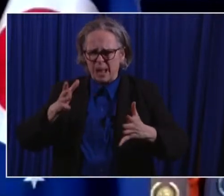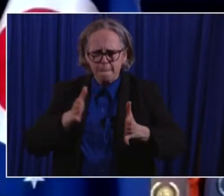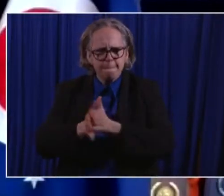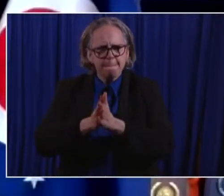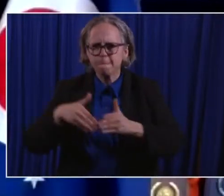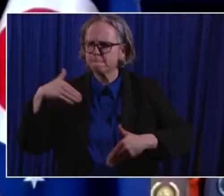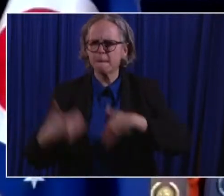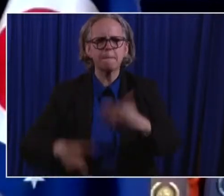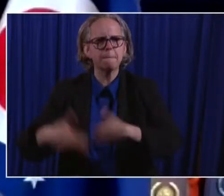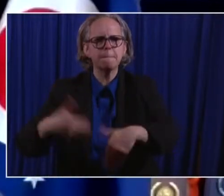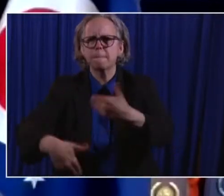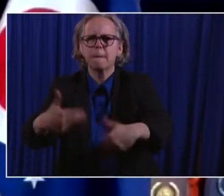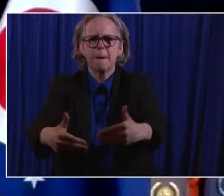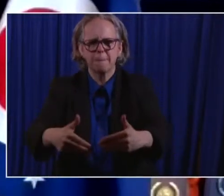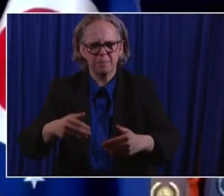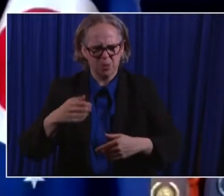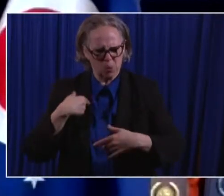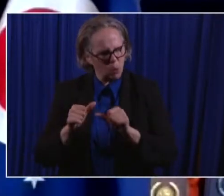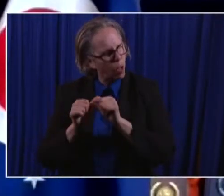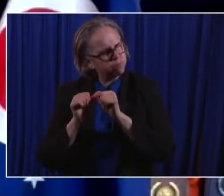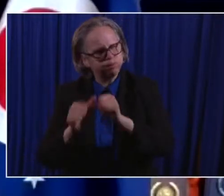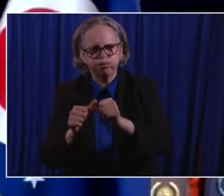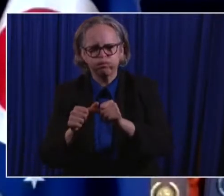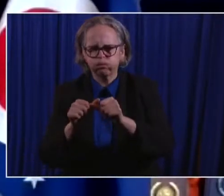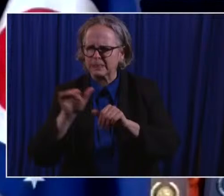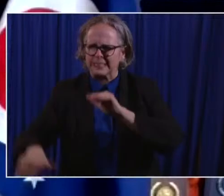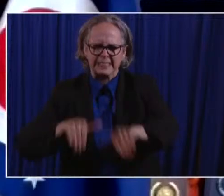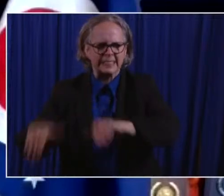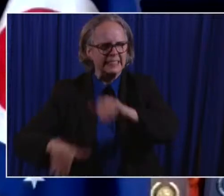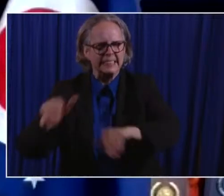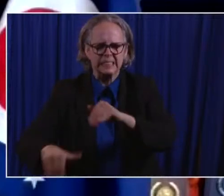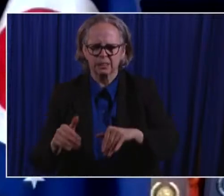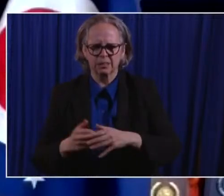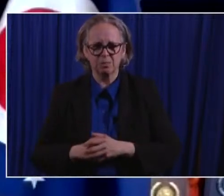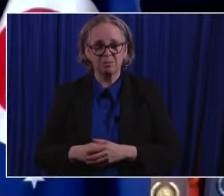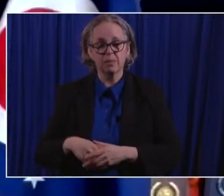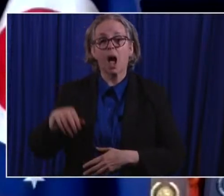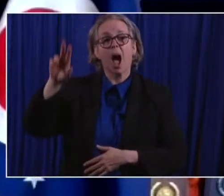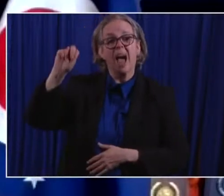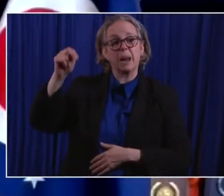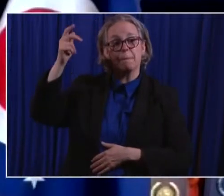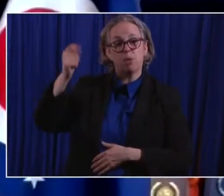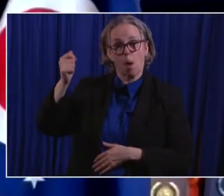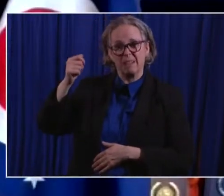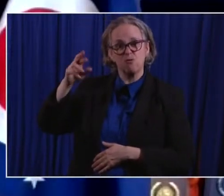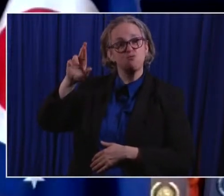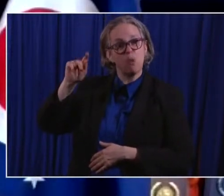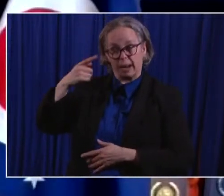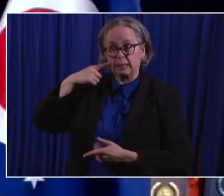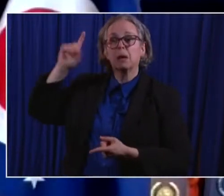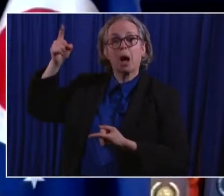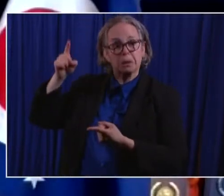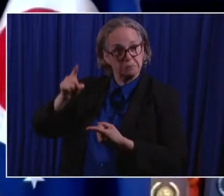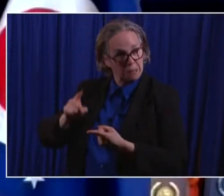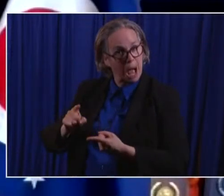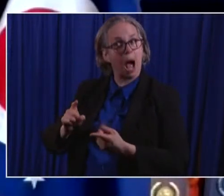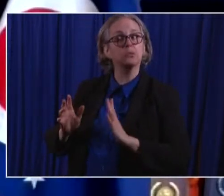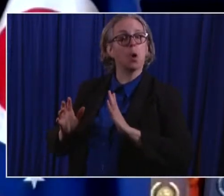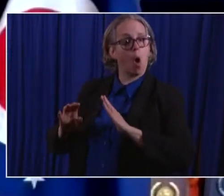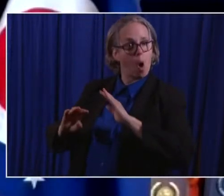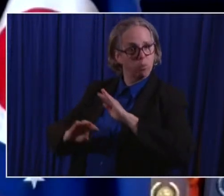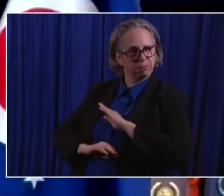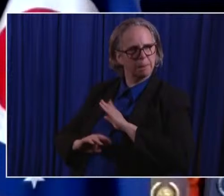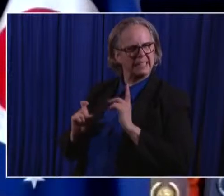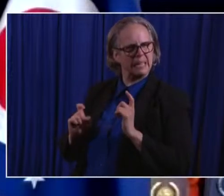pandemic, that it's driven our unemployment rate down. This helped keep more people here over the last year. And we need to keep this